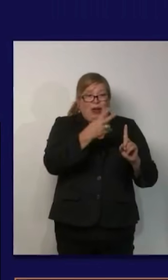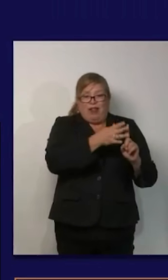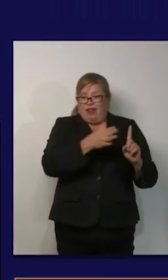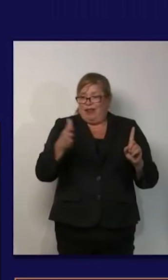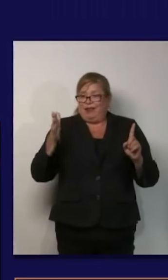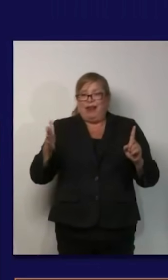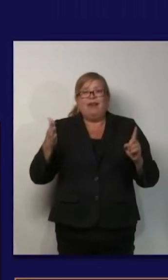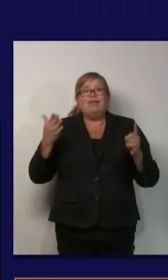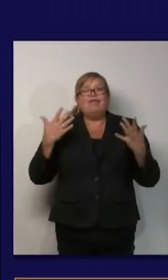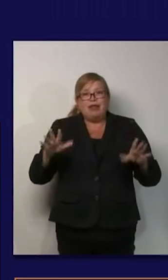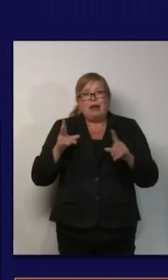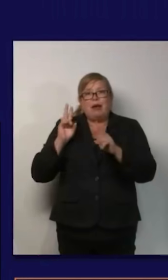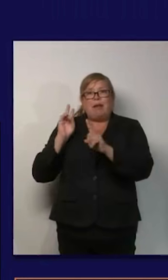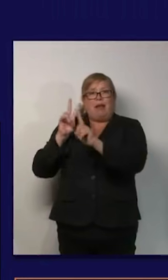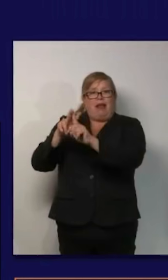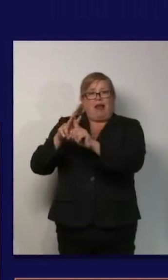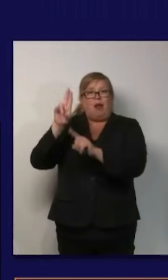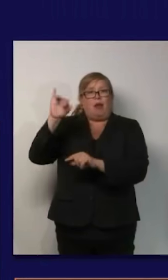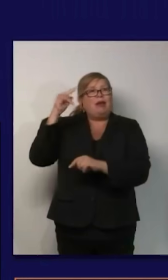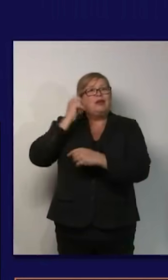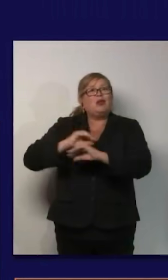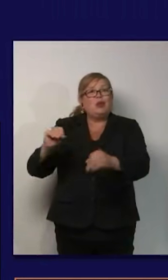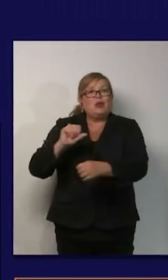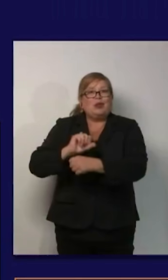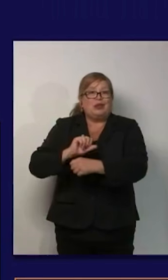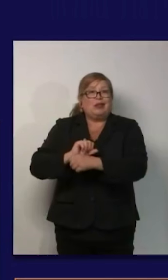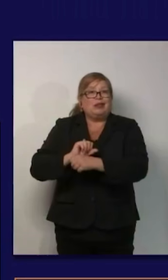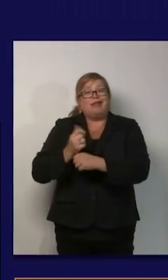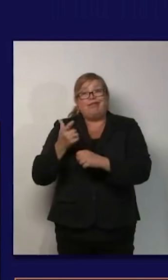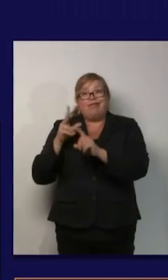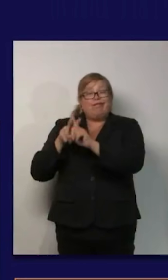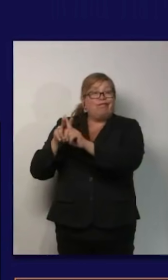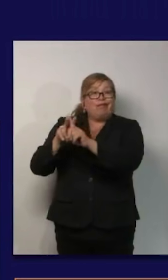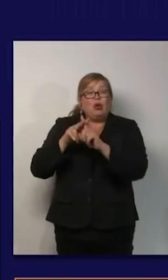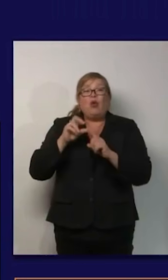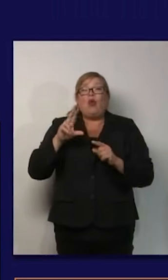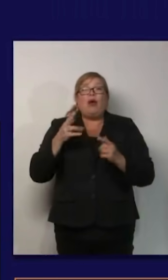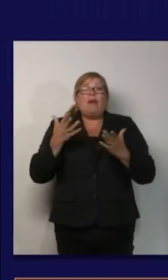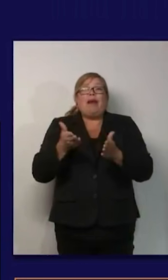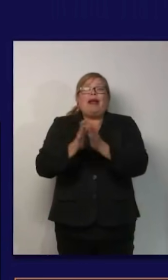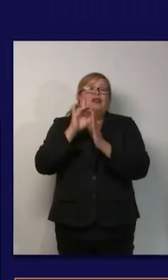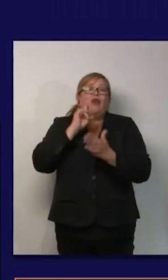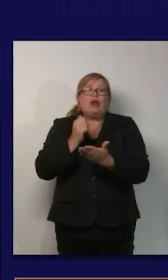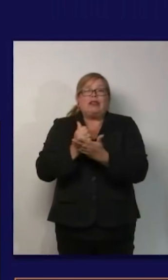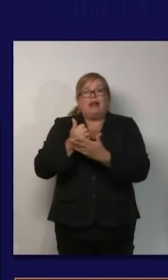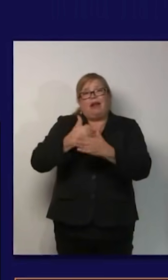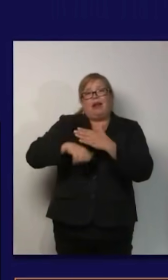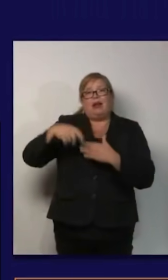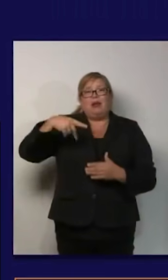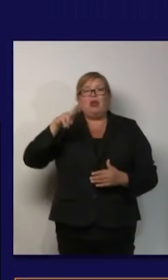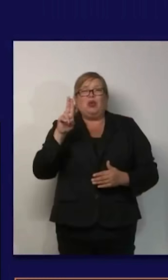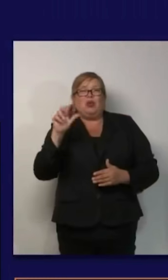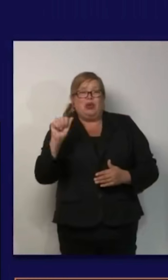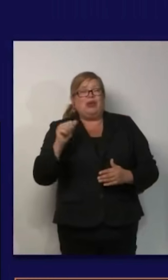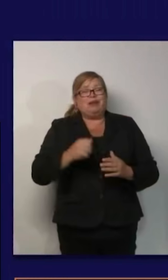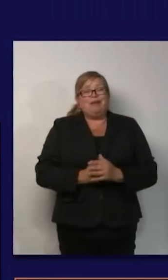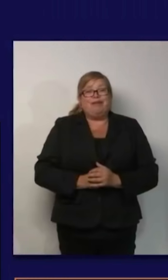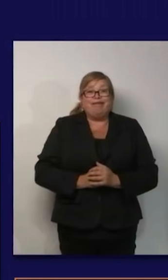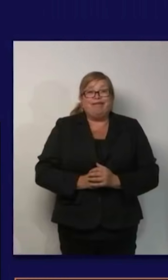12th have filed for unemployment insurance claims or assistance under our PUA